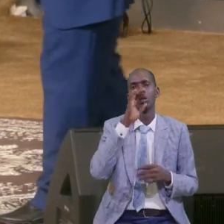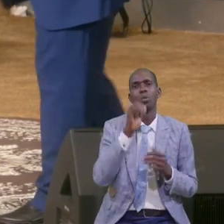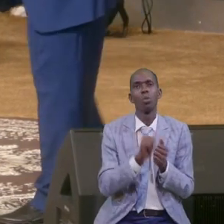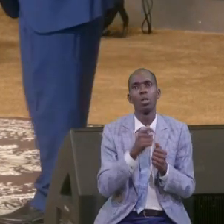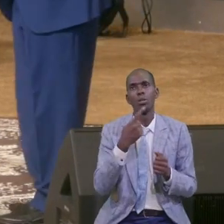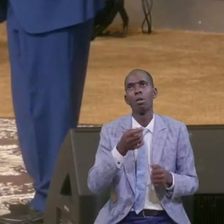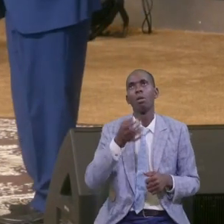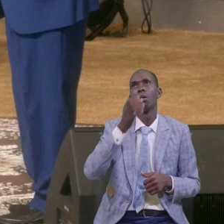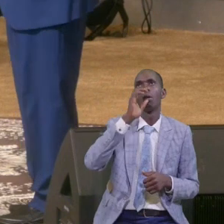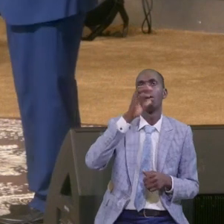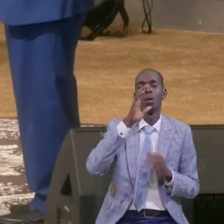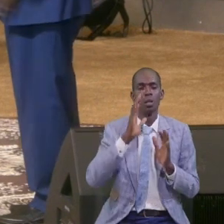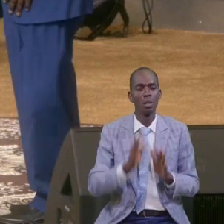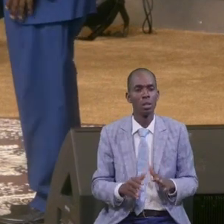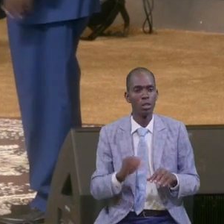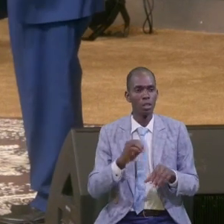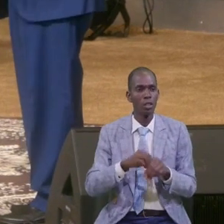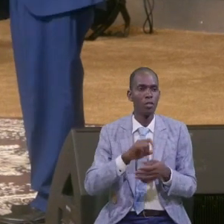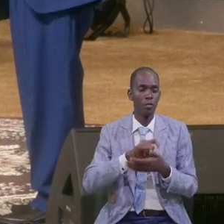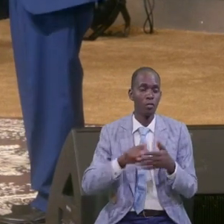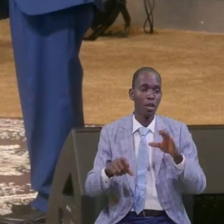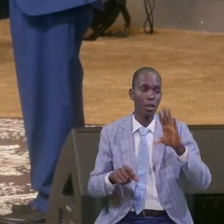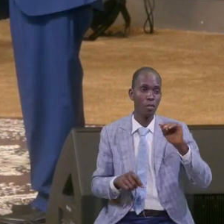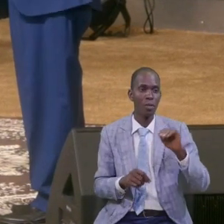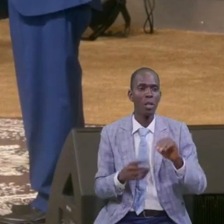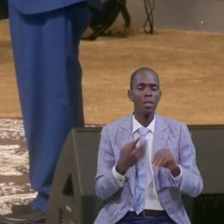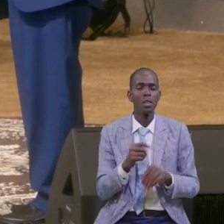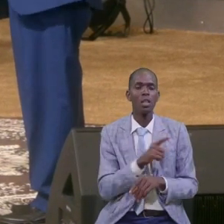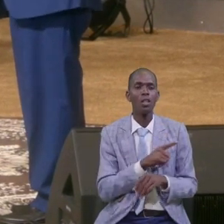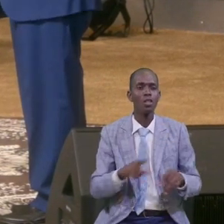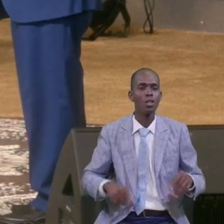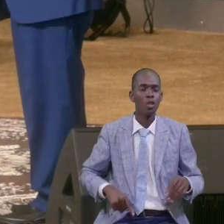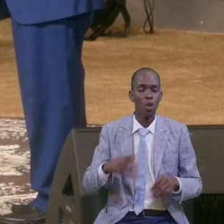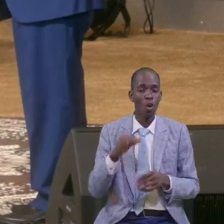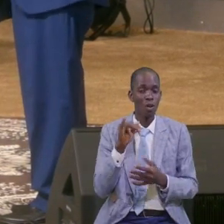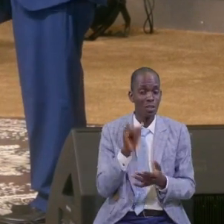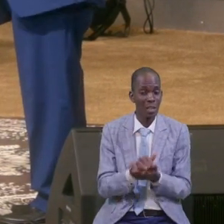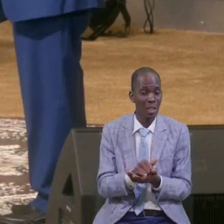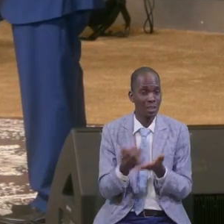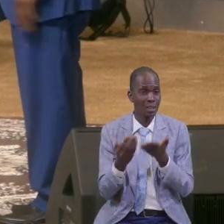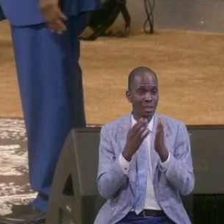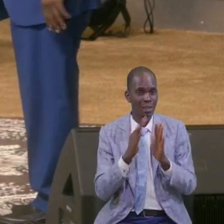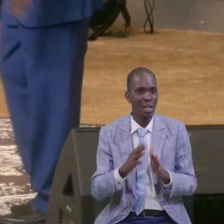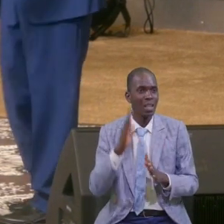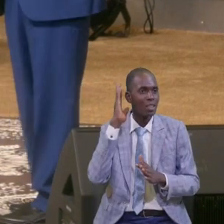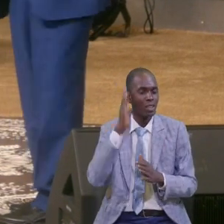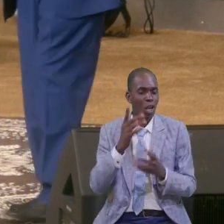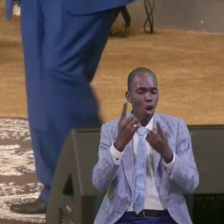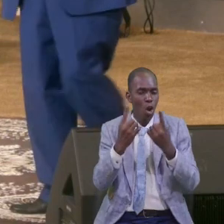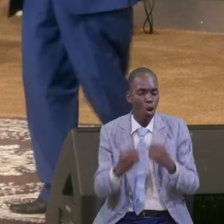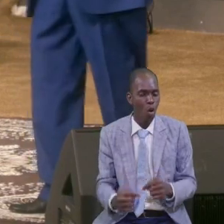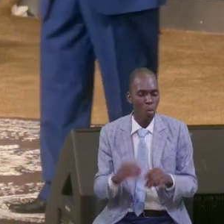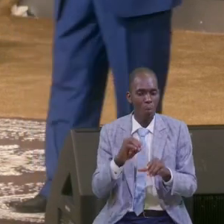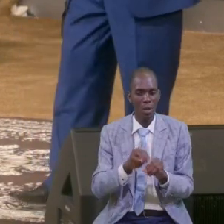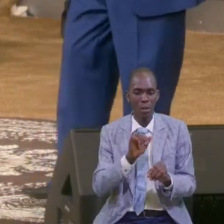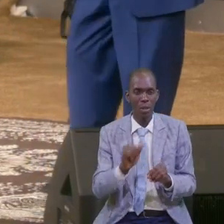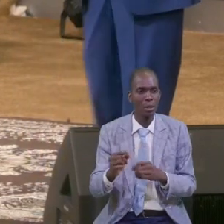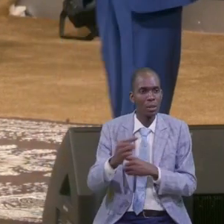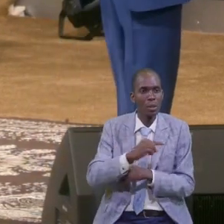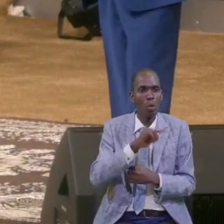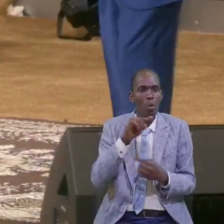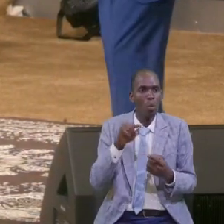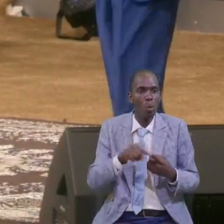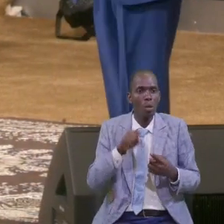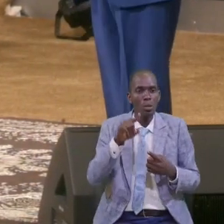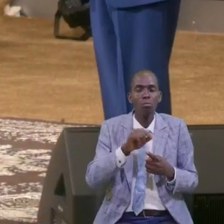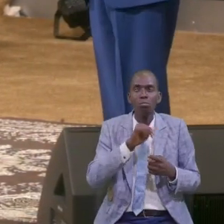drunken. In verse 50, and then it says, the Lord of that servant shall come in a day when